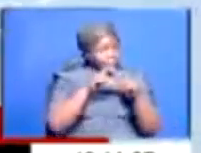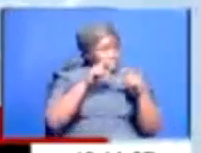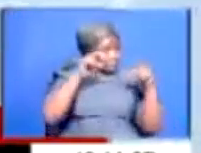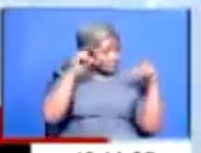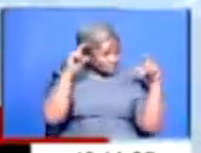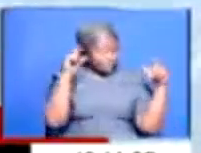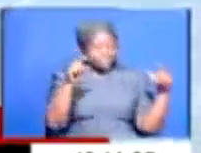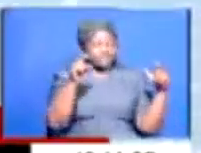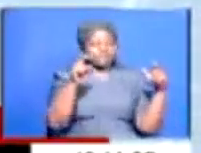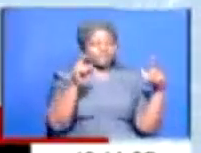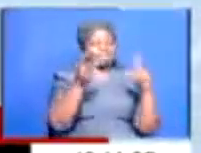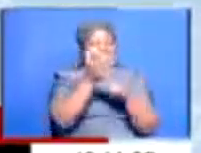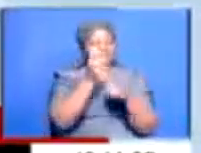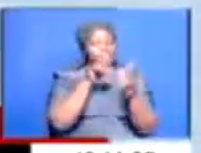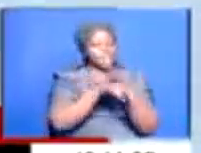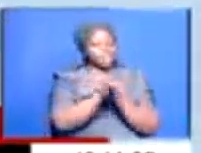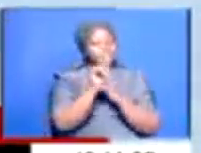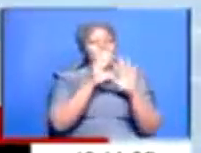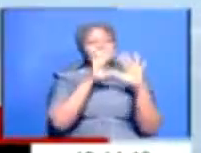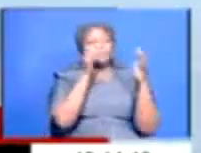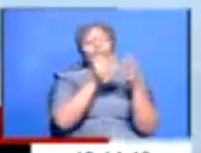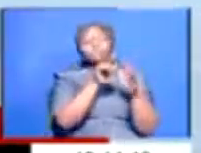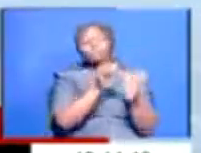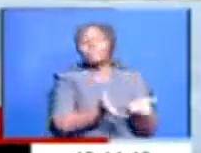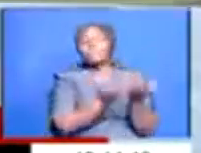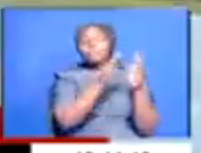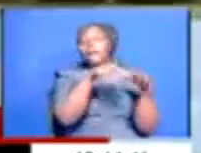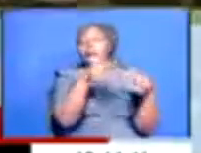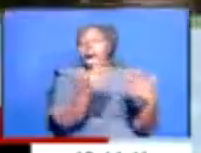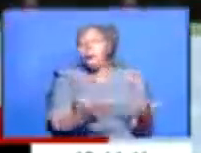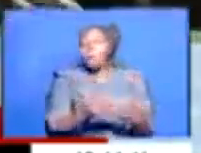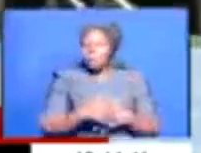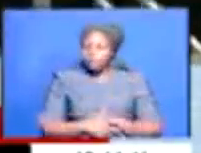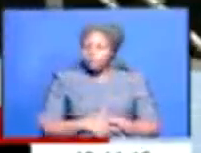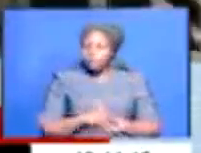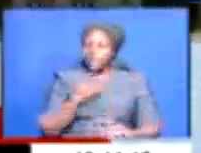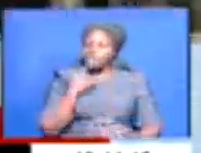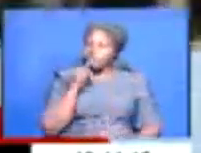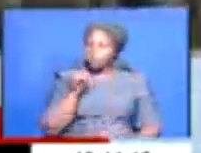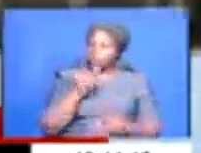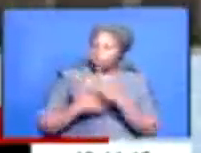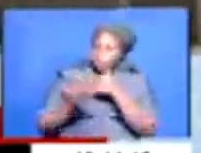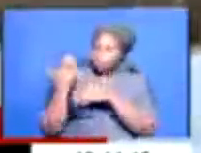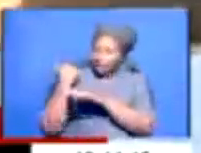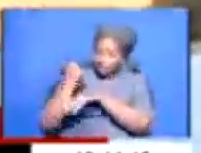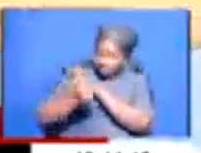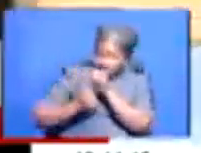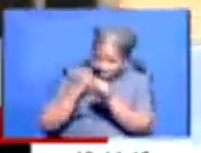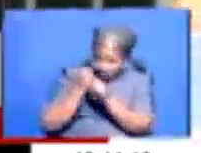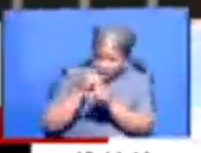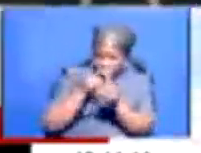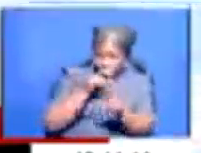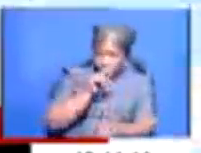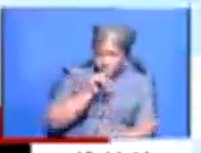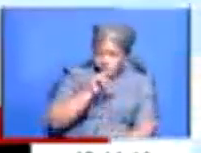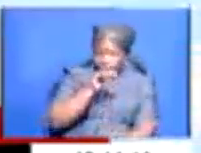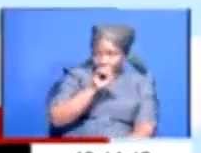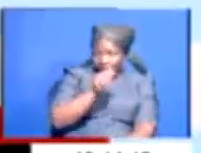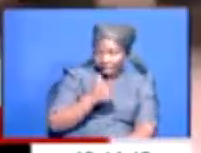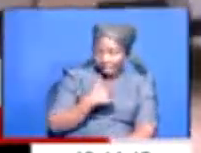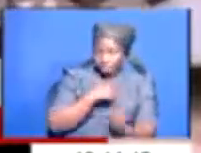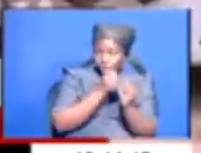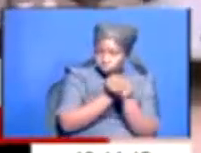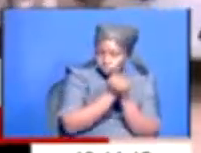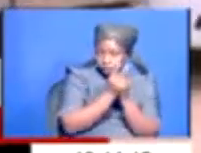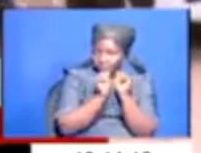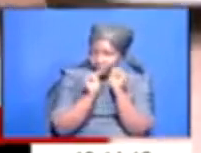that? Okay, I told you in last year from Tunisia, I ran 12.13. Mm-hmm. We